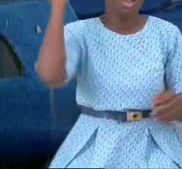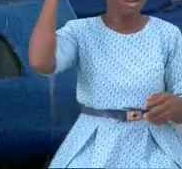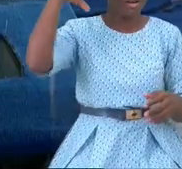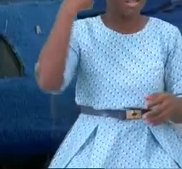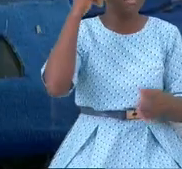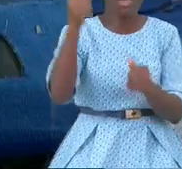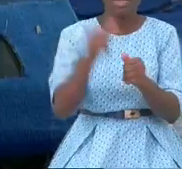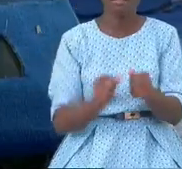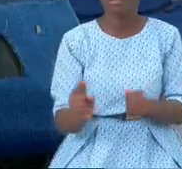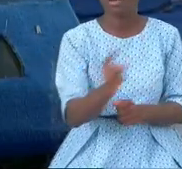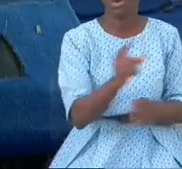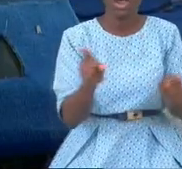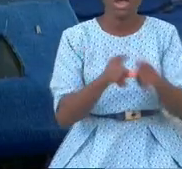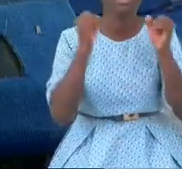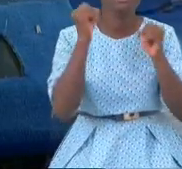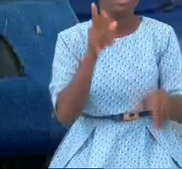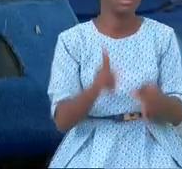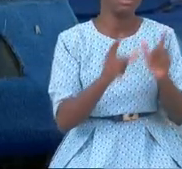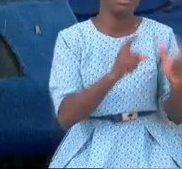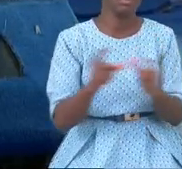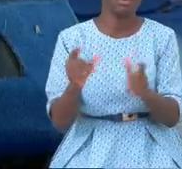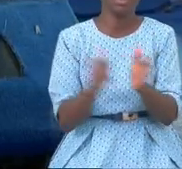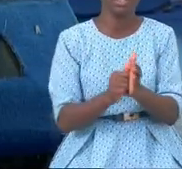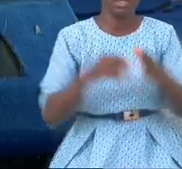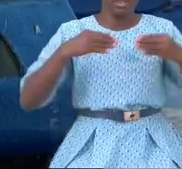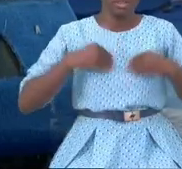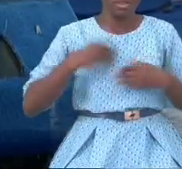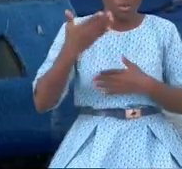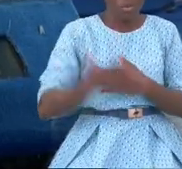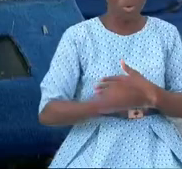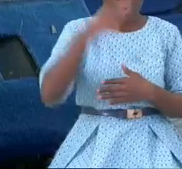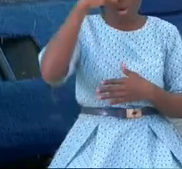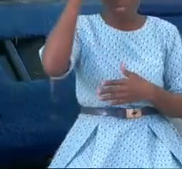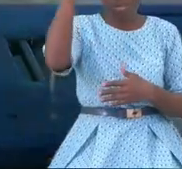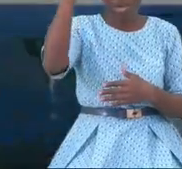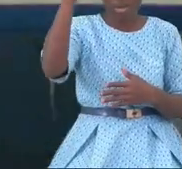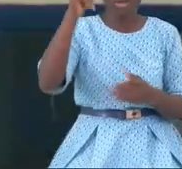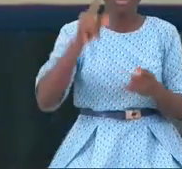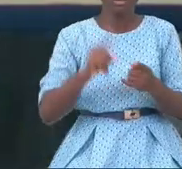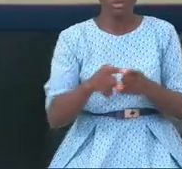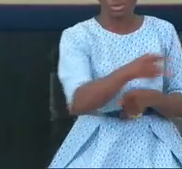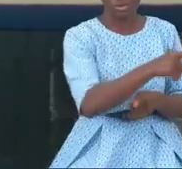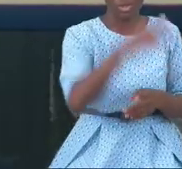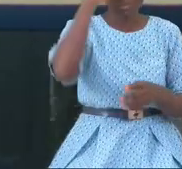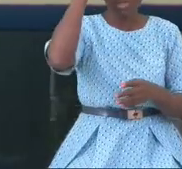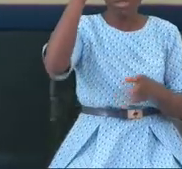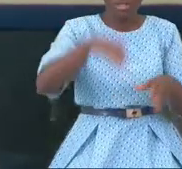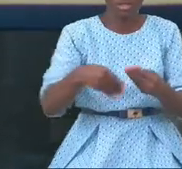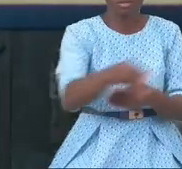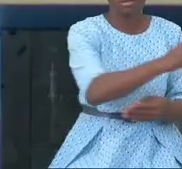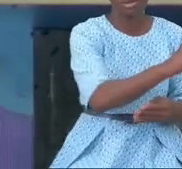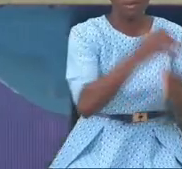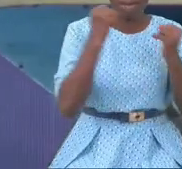gave power. The power that never fails, the authority that never